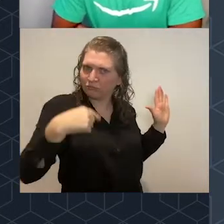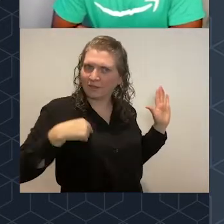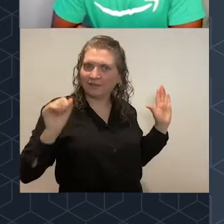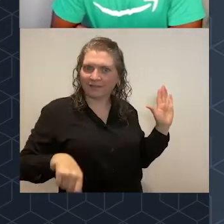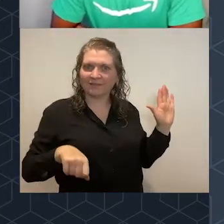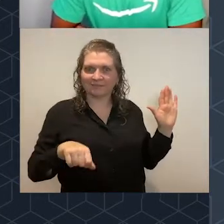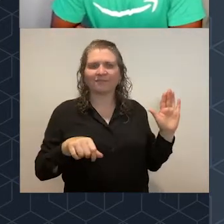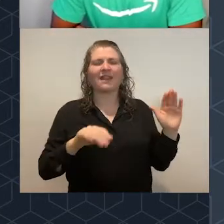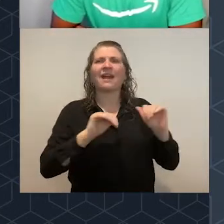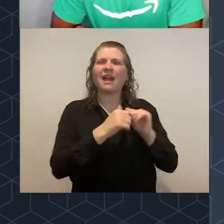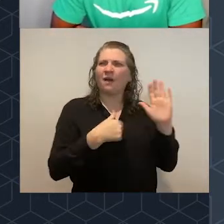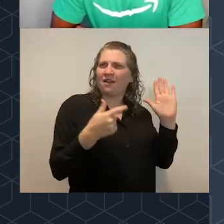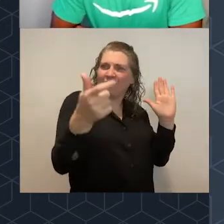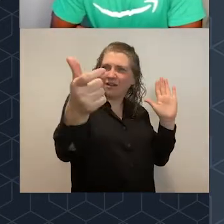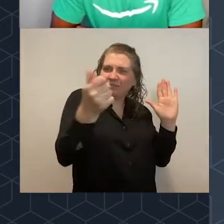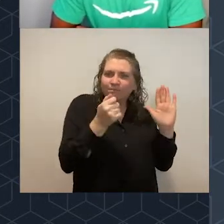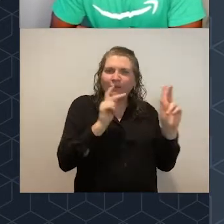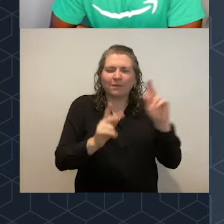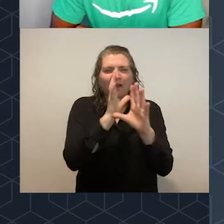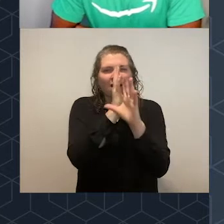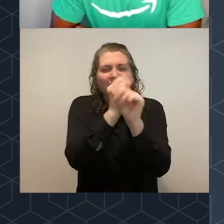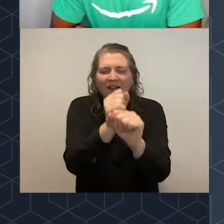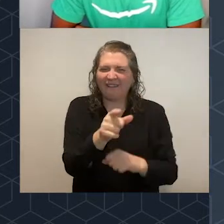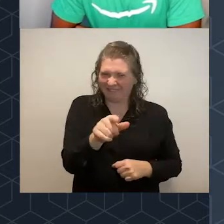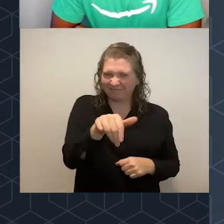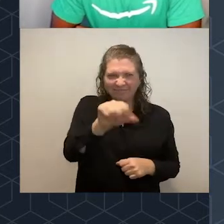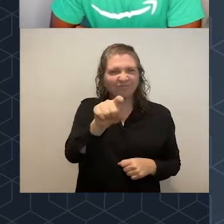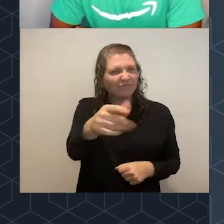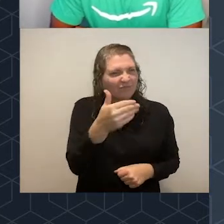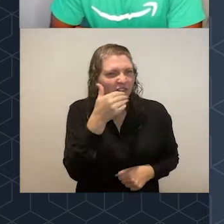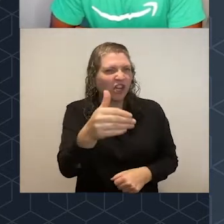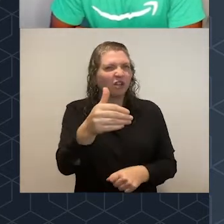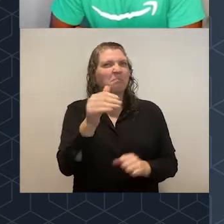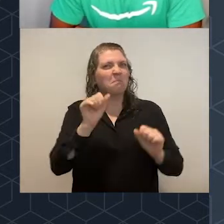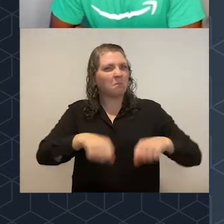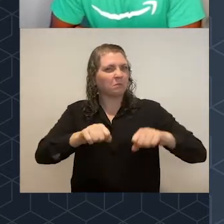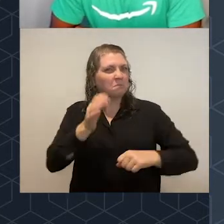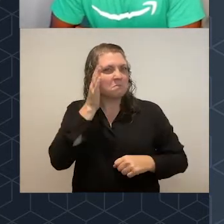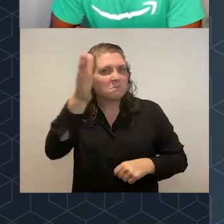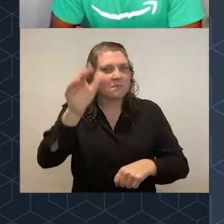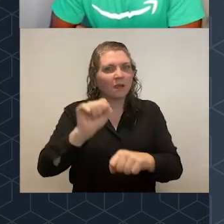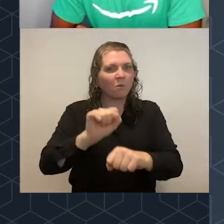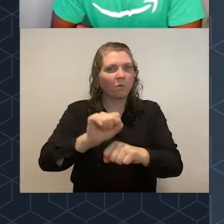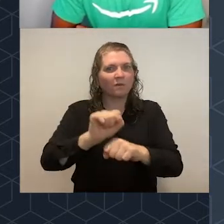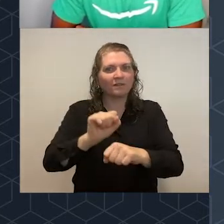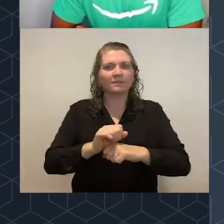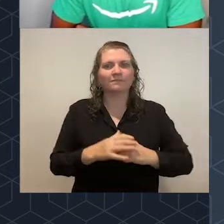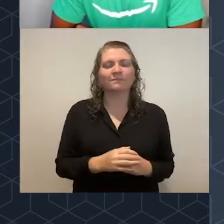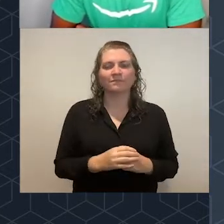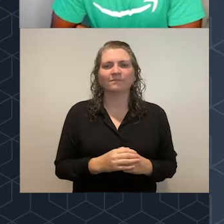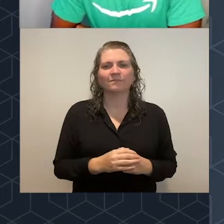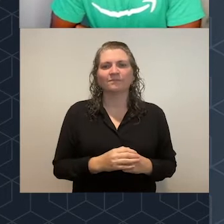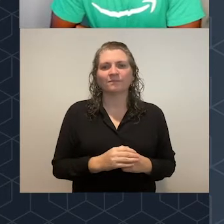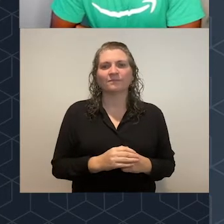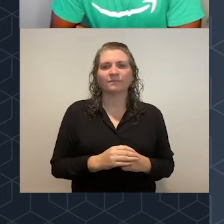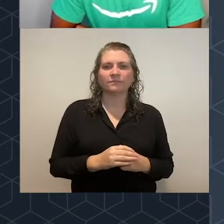you set your life in your work that you can do it? The answer lies in your brand. You can create a